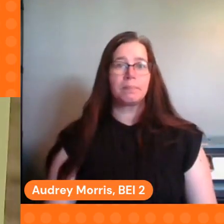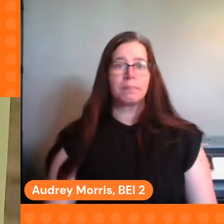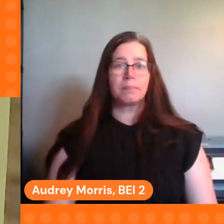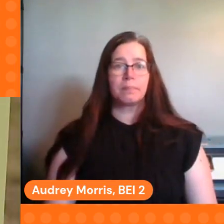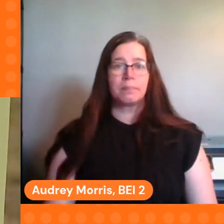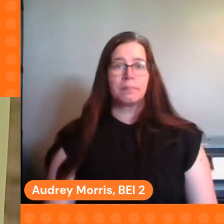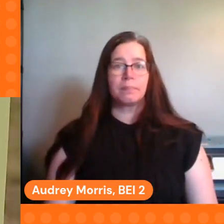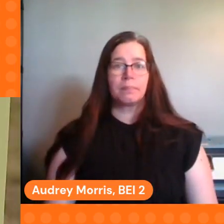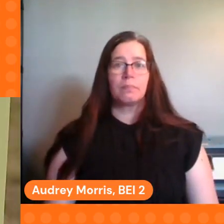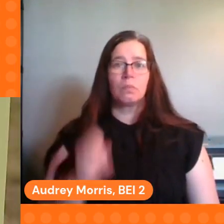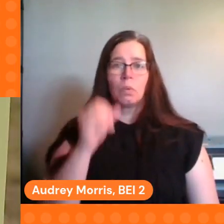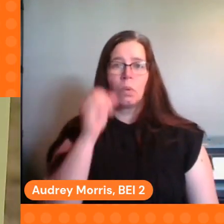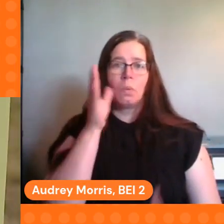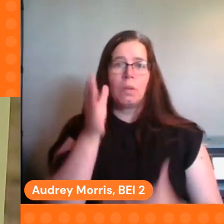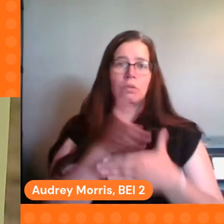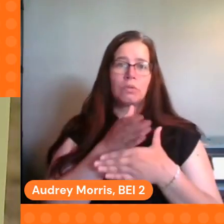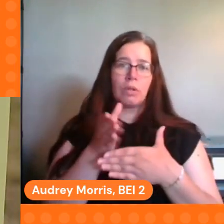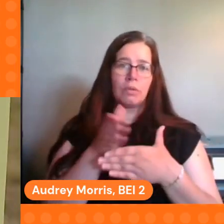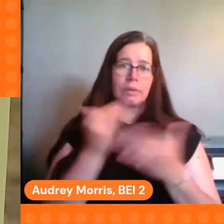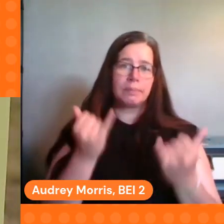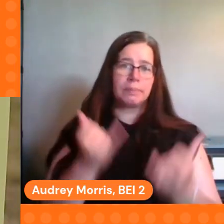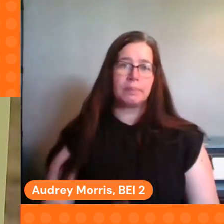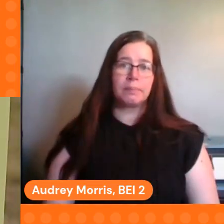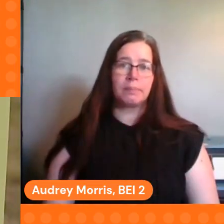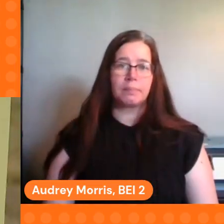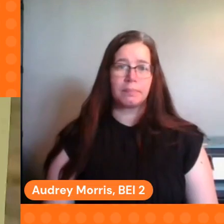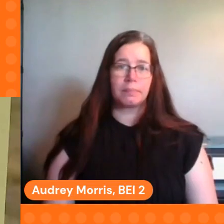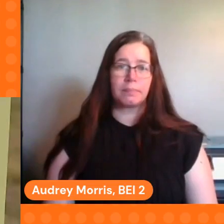So I'm going to share it.